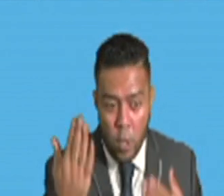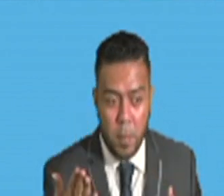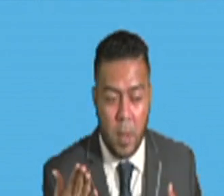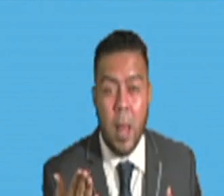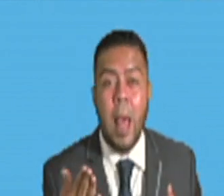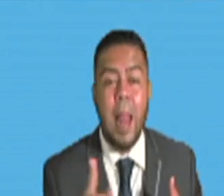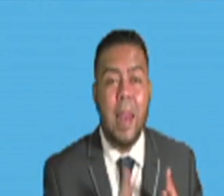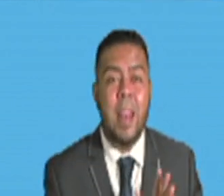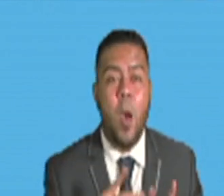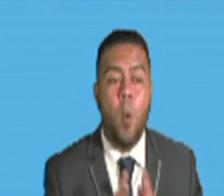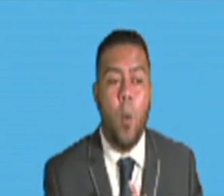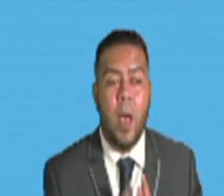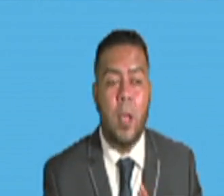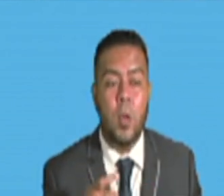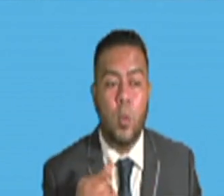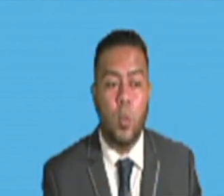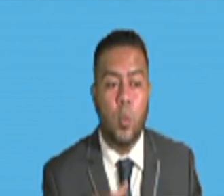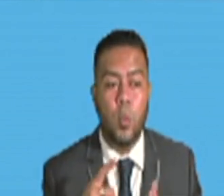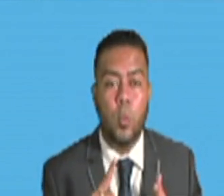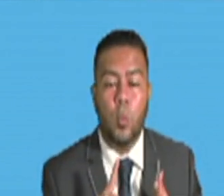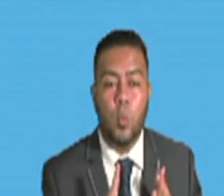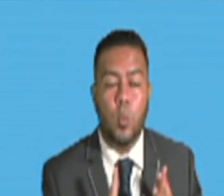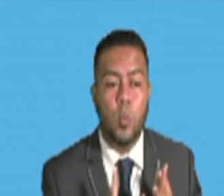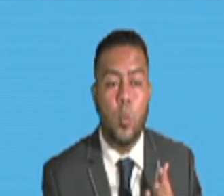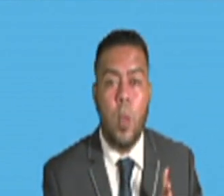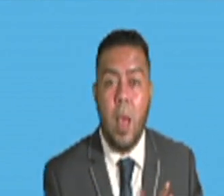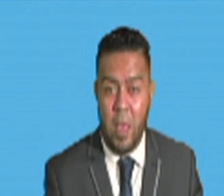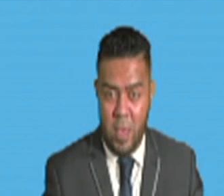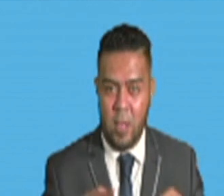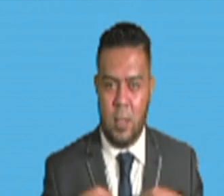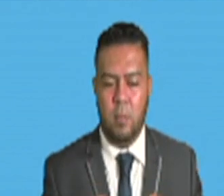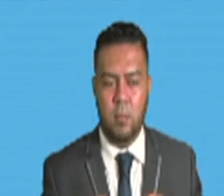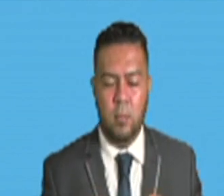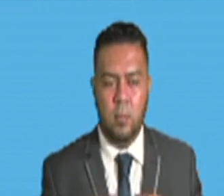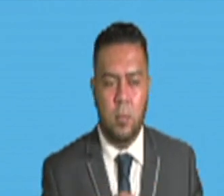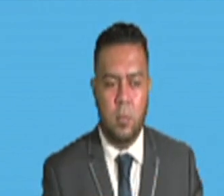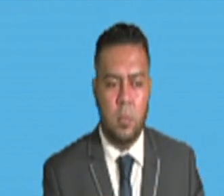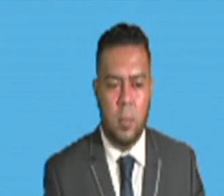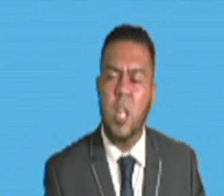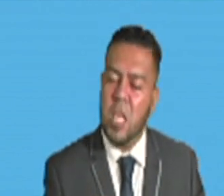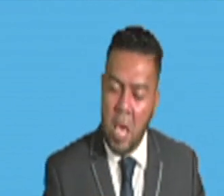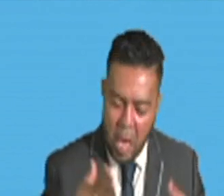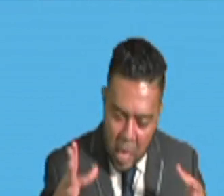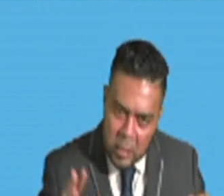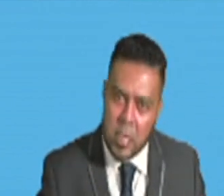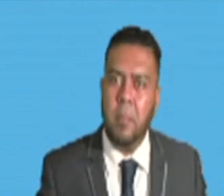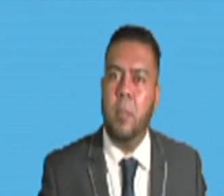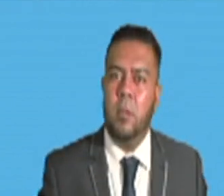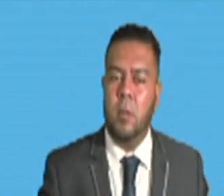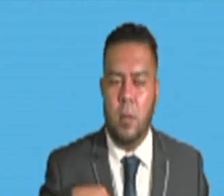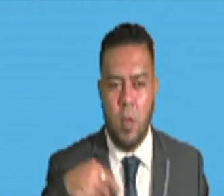credit, he accepted your ruling quite graciously. On those rare occasions, he accepted your ruling quite